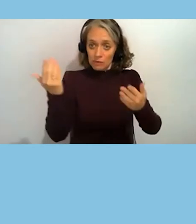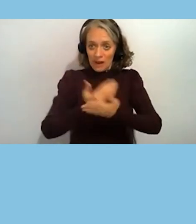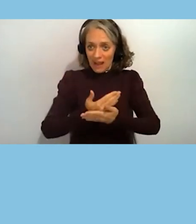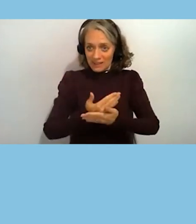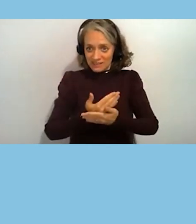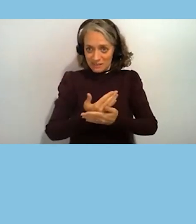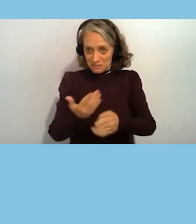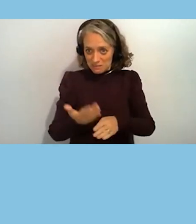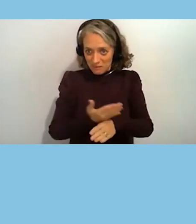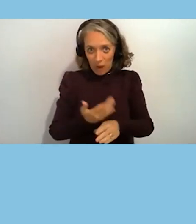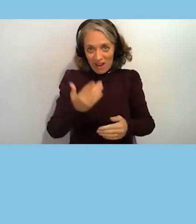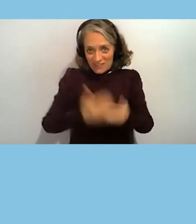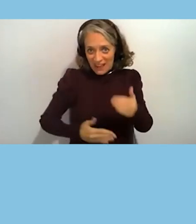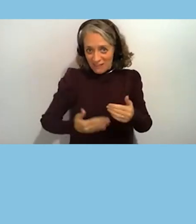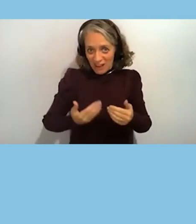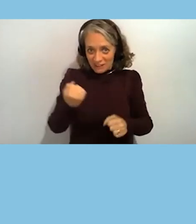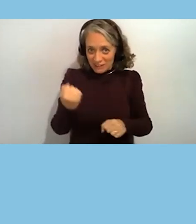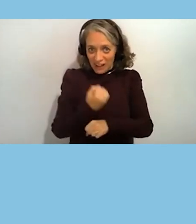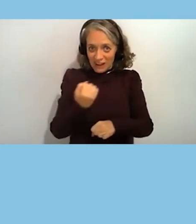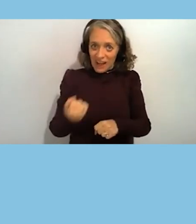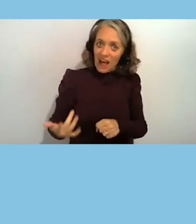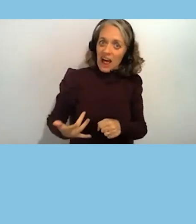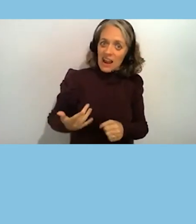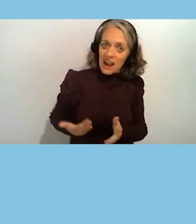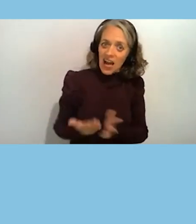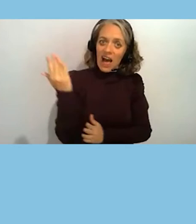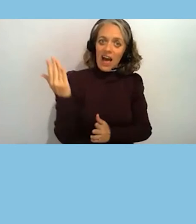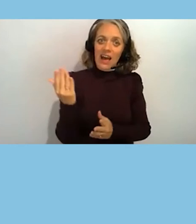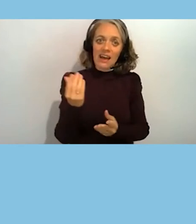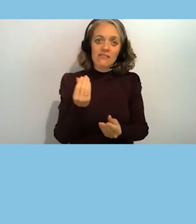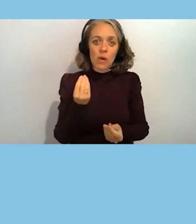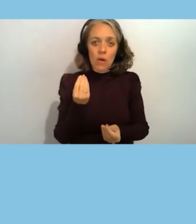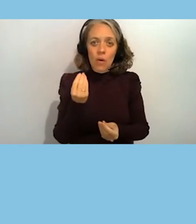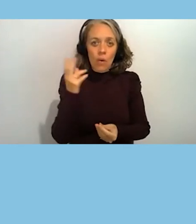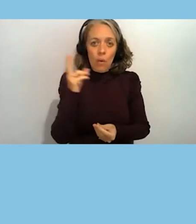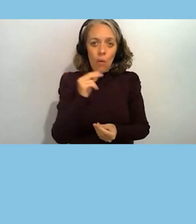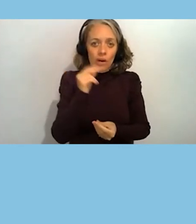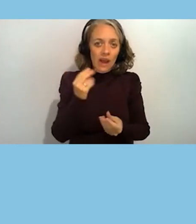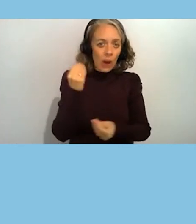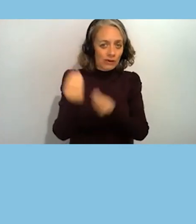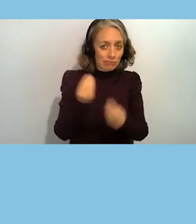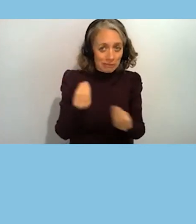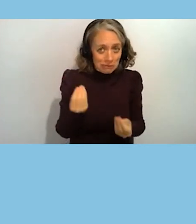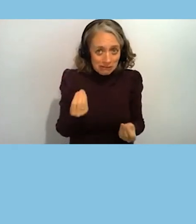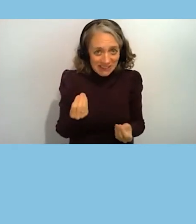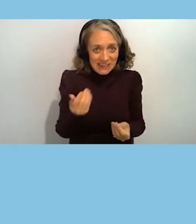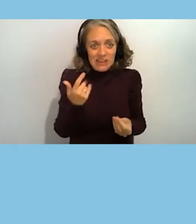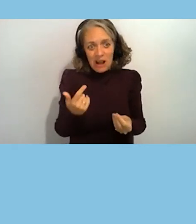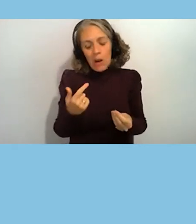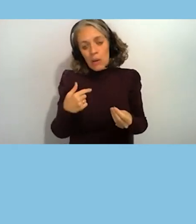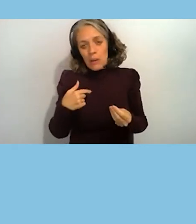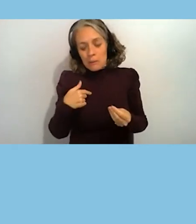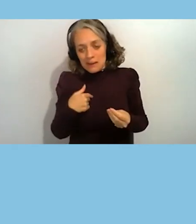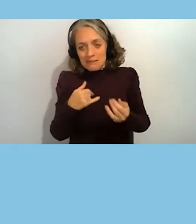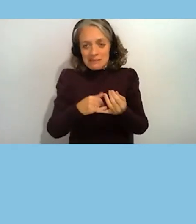done a kind of live audio description, but before the event, Sarah and I chatted a couple of